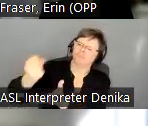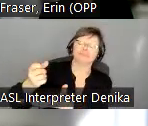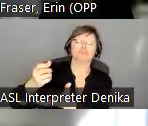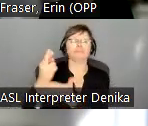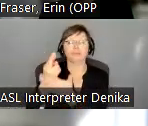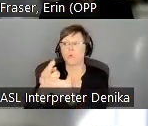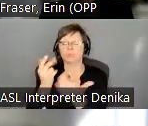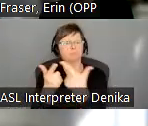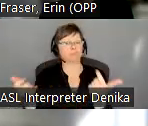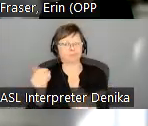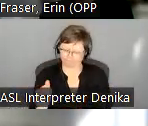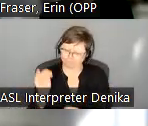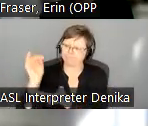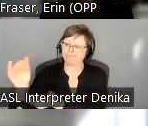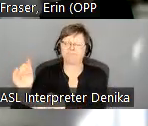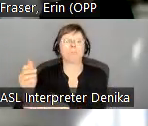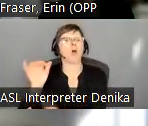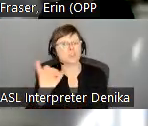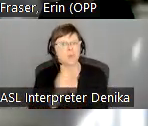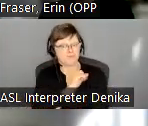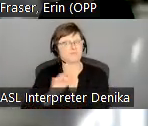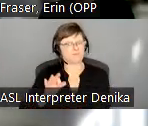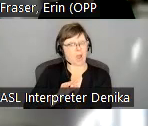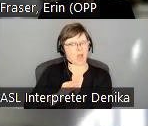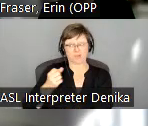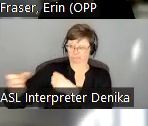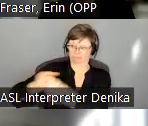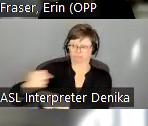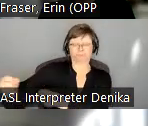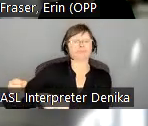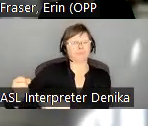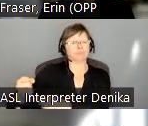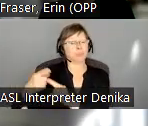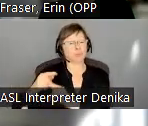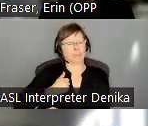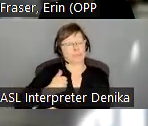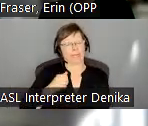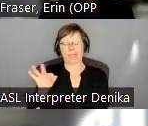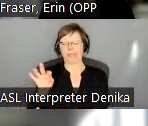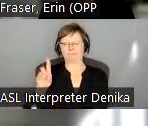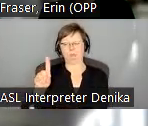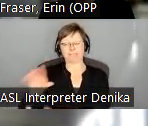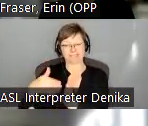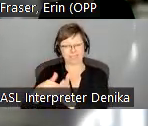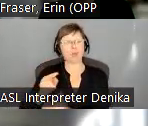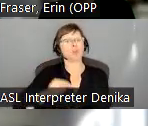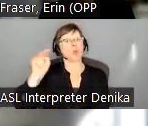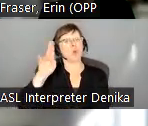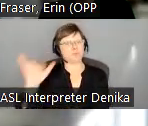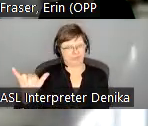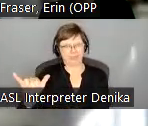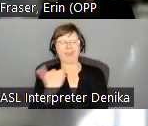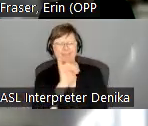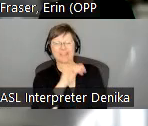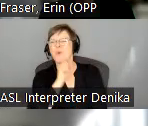and staff to the Canadian Anti-Fraud Centre. The Canadian Anti-Fraud Centre is located in North Bay, and here's a picture of the old Teachers College.